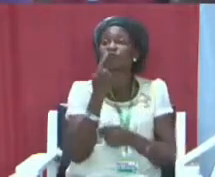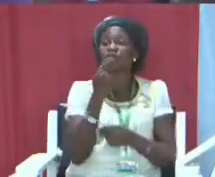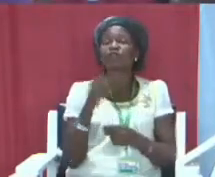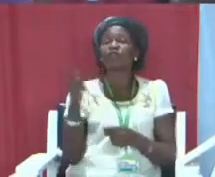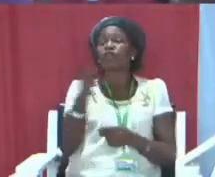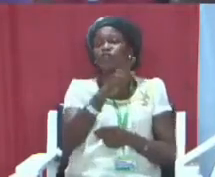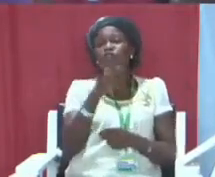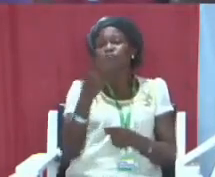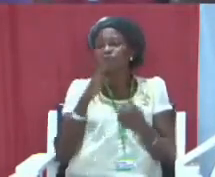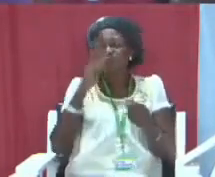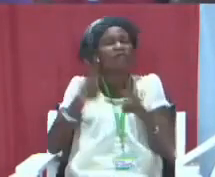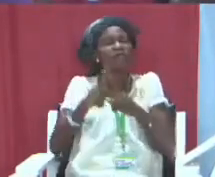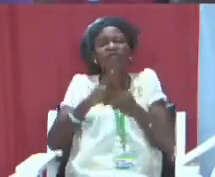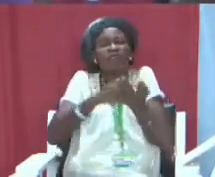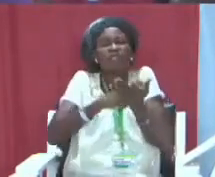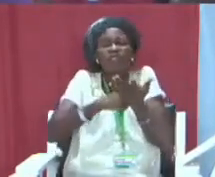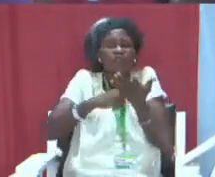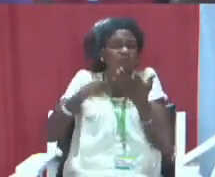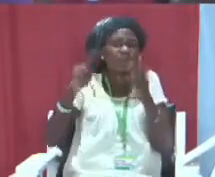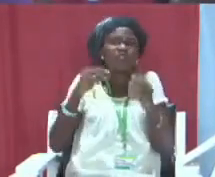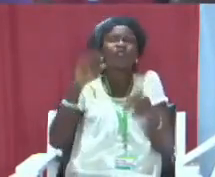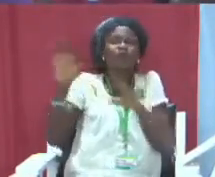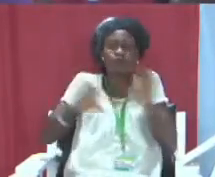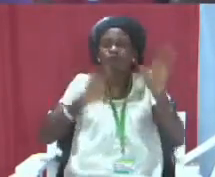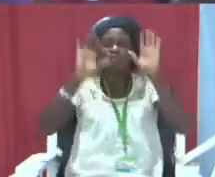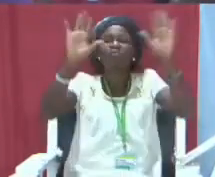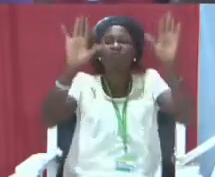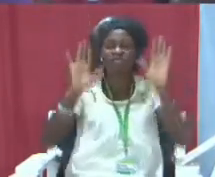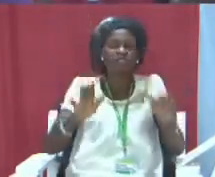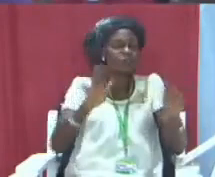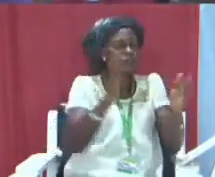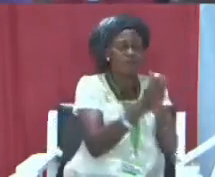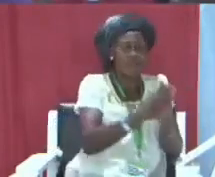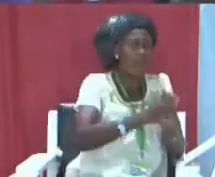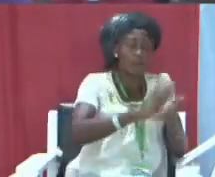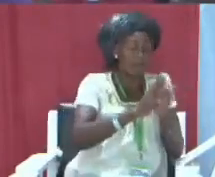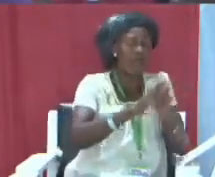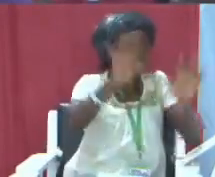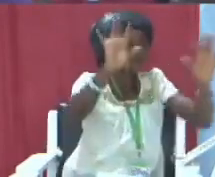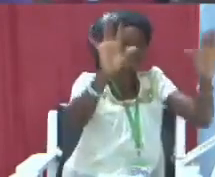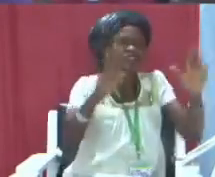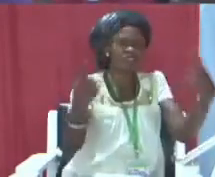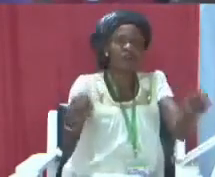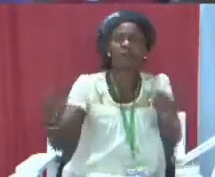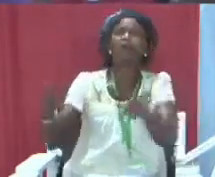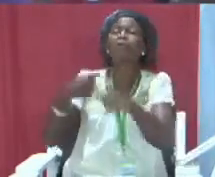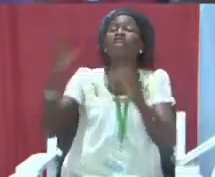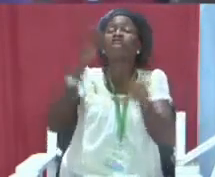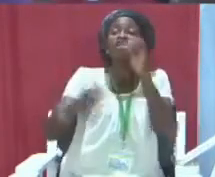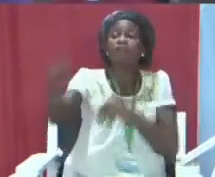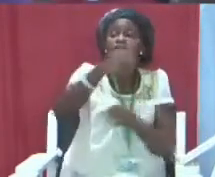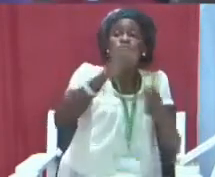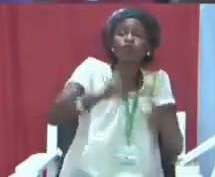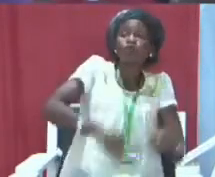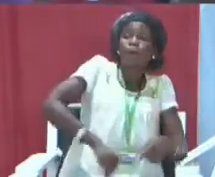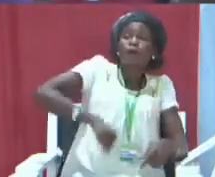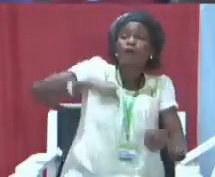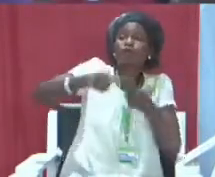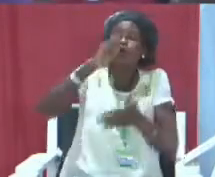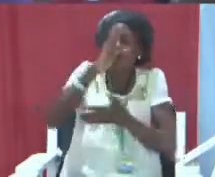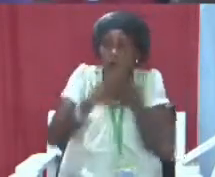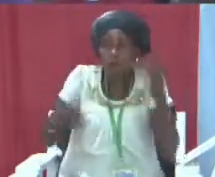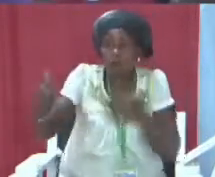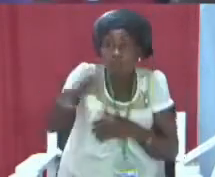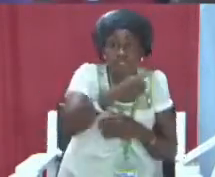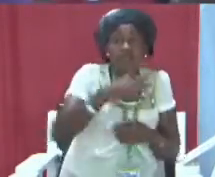You may wrought miracles. If you are too proud to humble yourself and